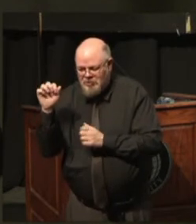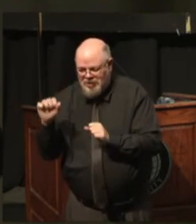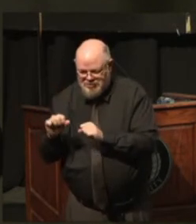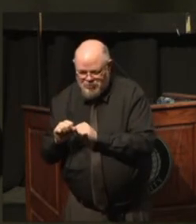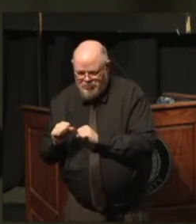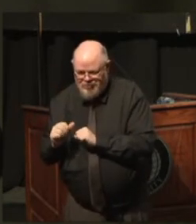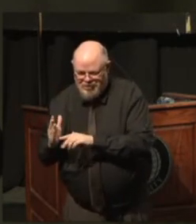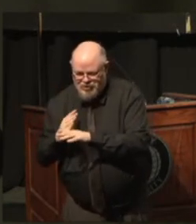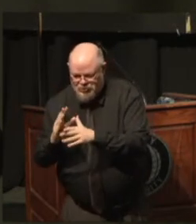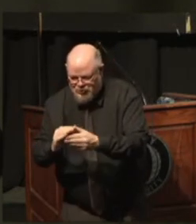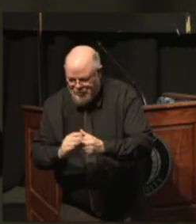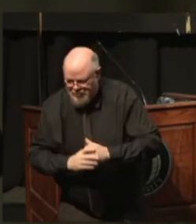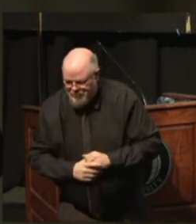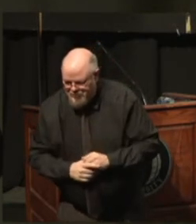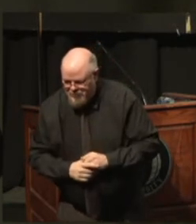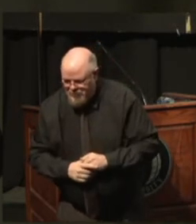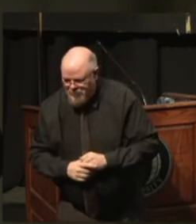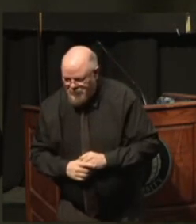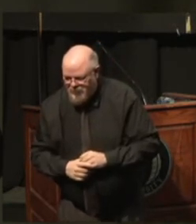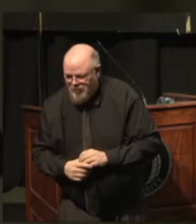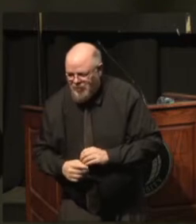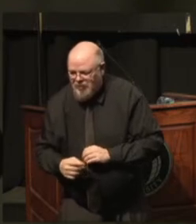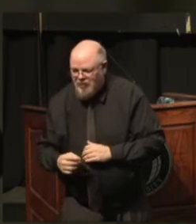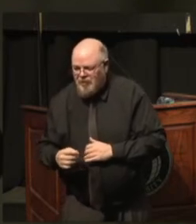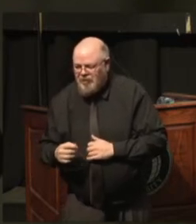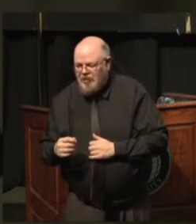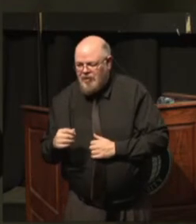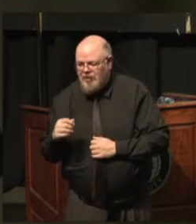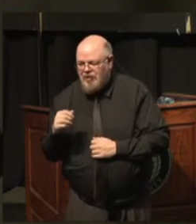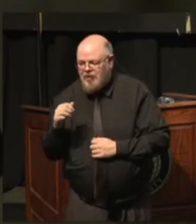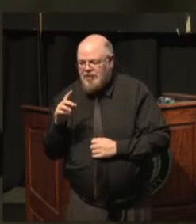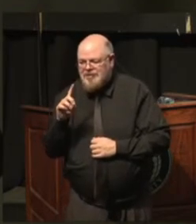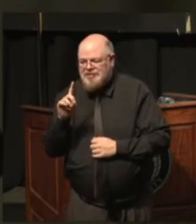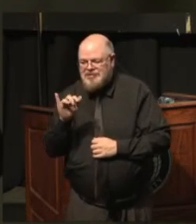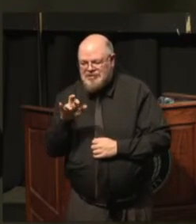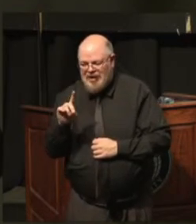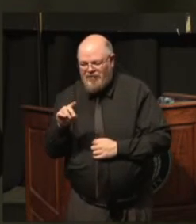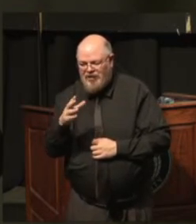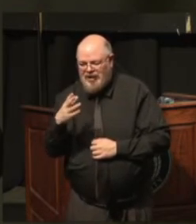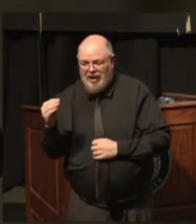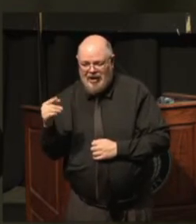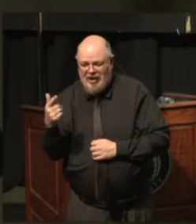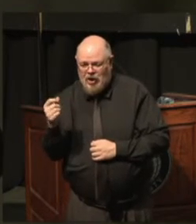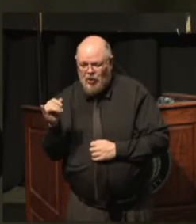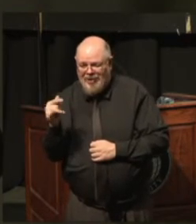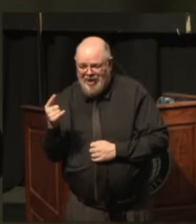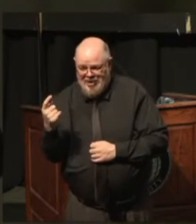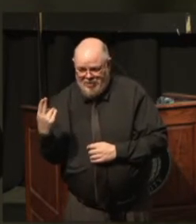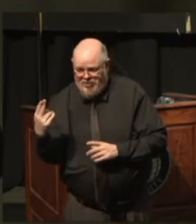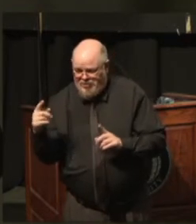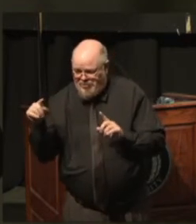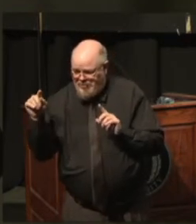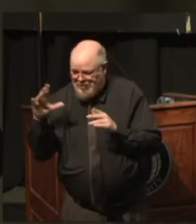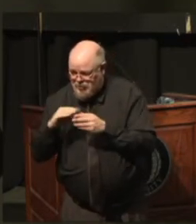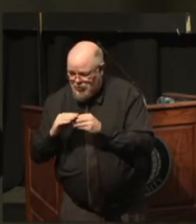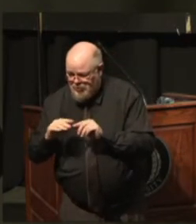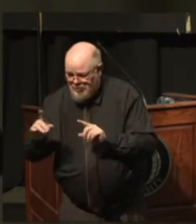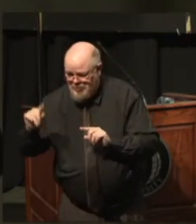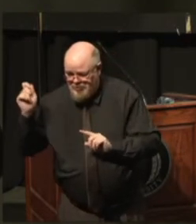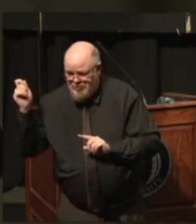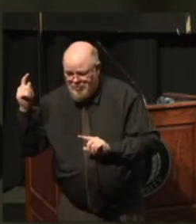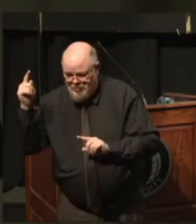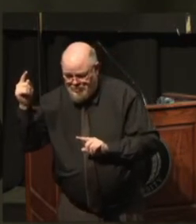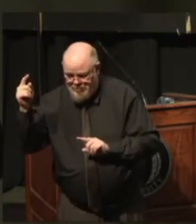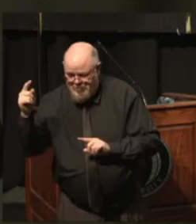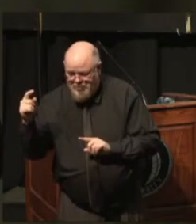Goliath. Everybody has heard that story, even if you don't go to church, right? It's the story of the little guy versus the big guy, right? The underdog versus the favorite. Someone